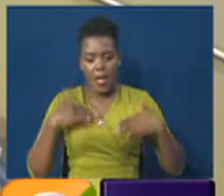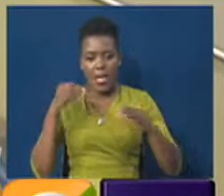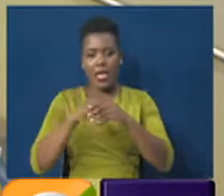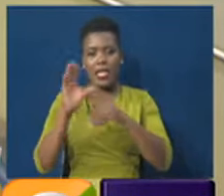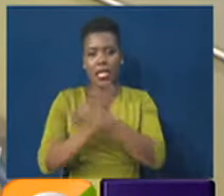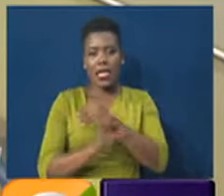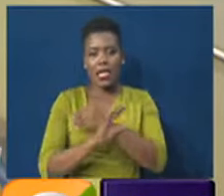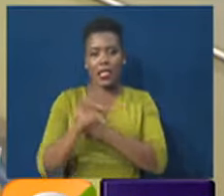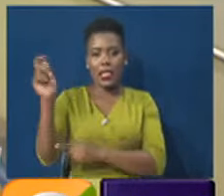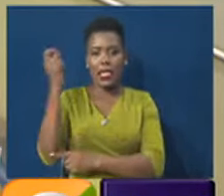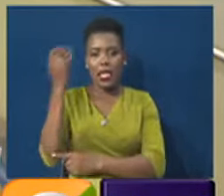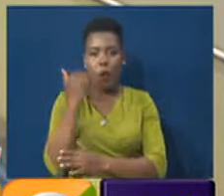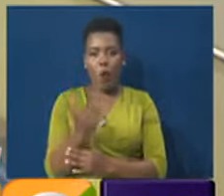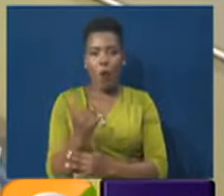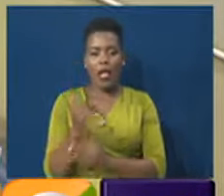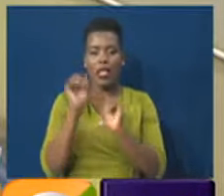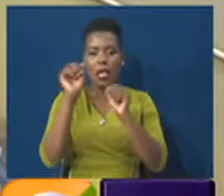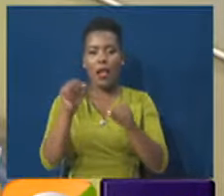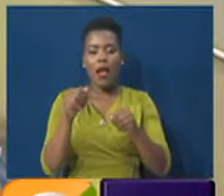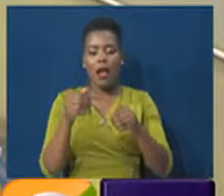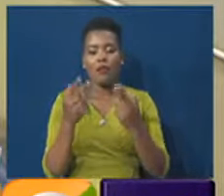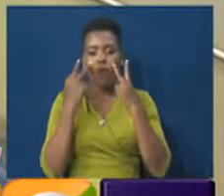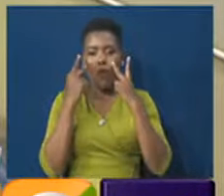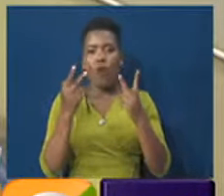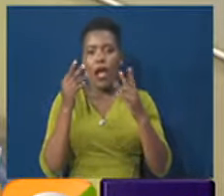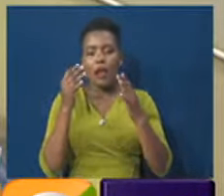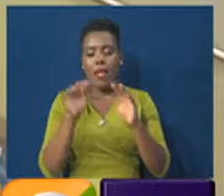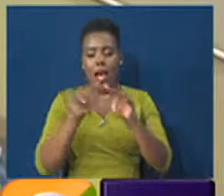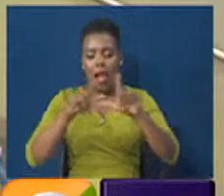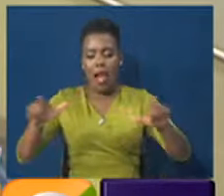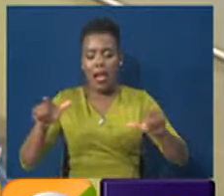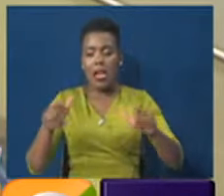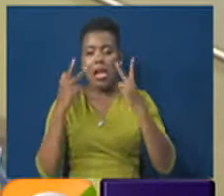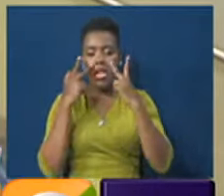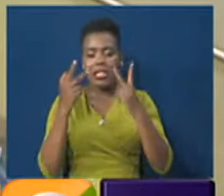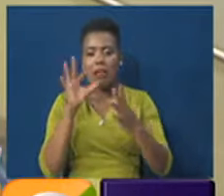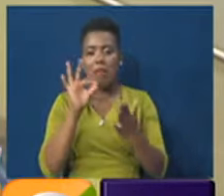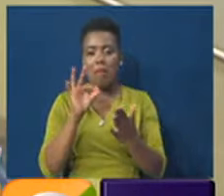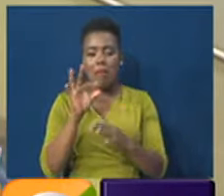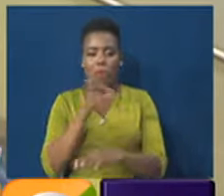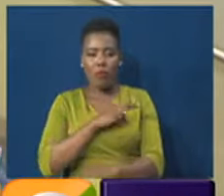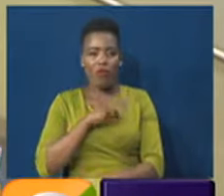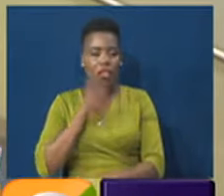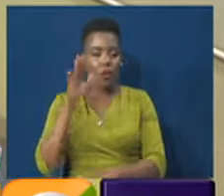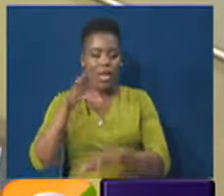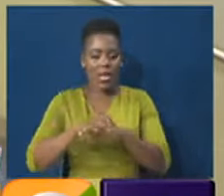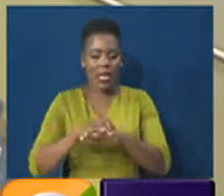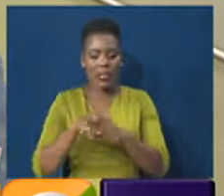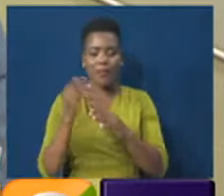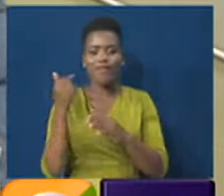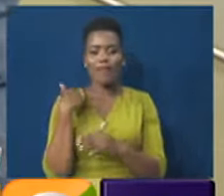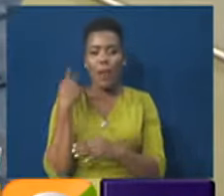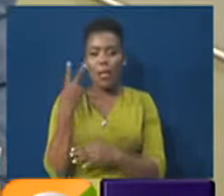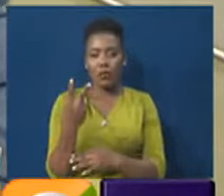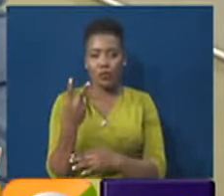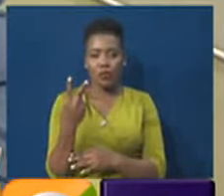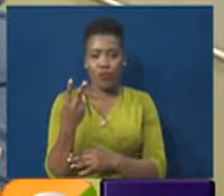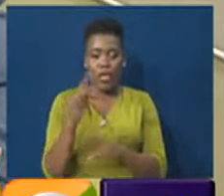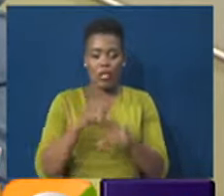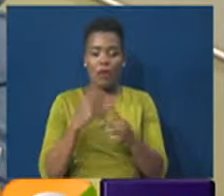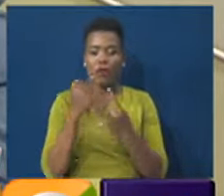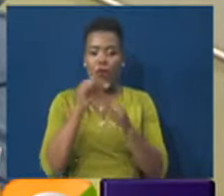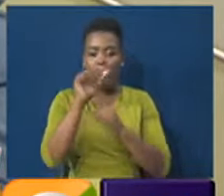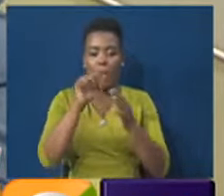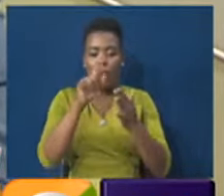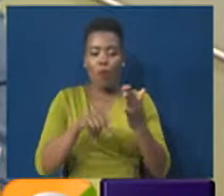country because they can actually look at their farms and they see money. That is number one. Okay. Number two, even as we talk about